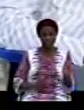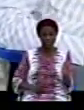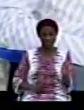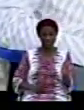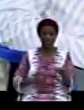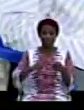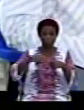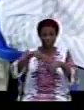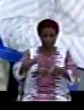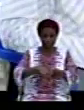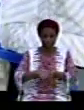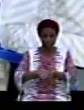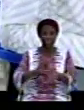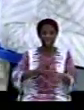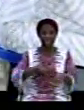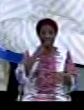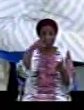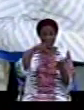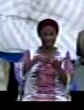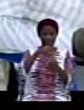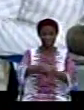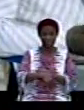tonight.